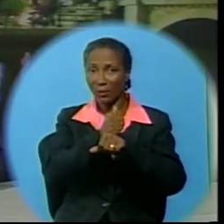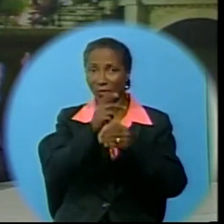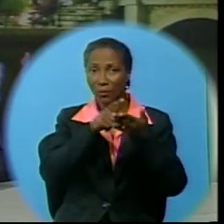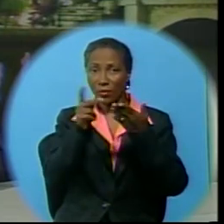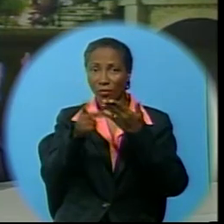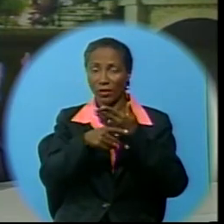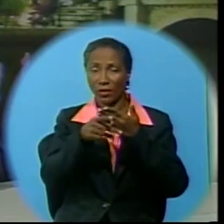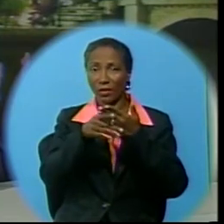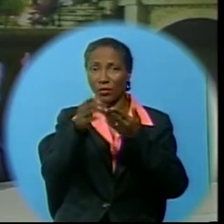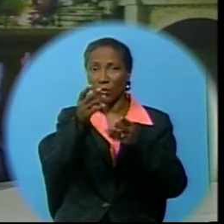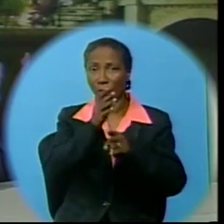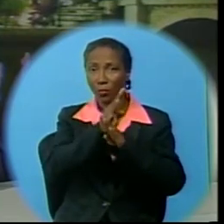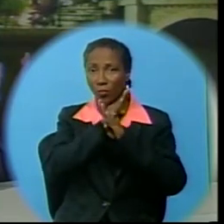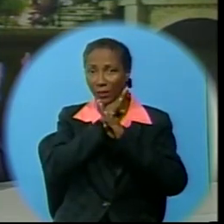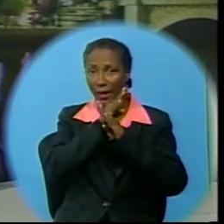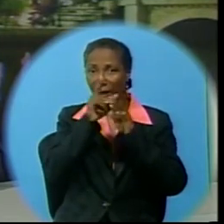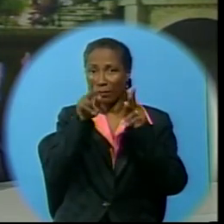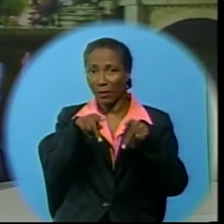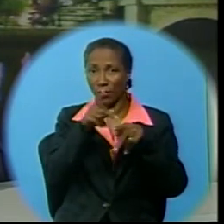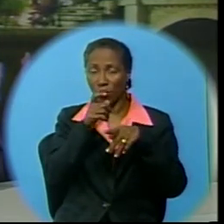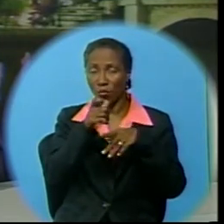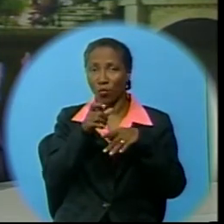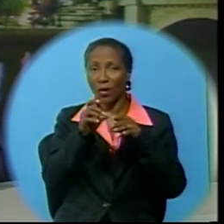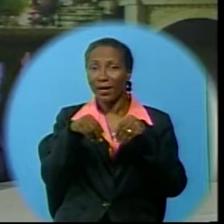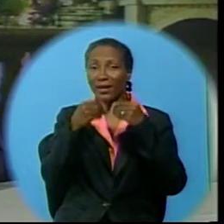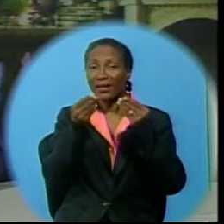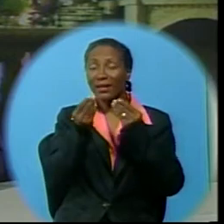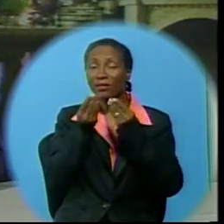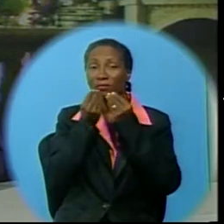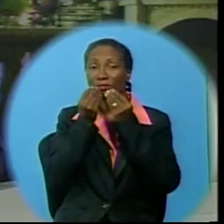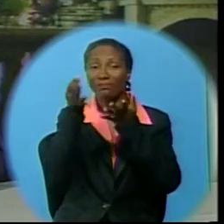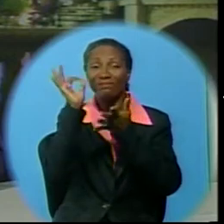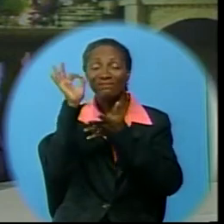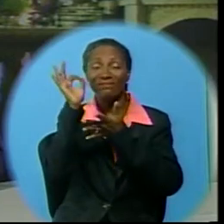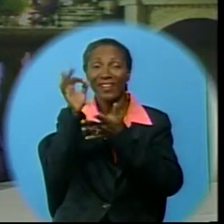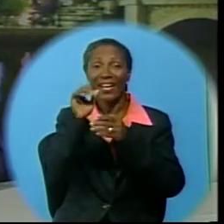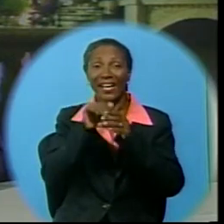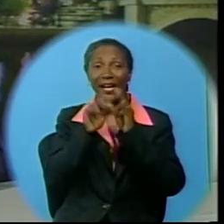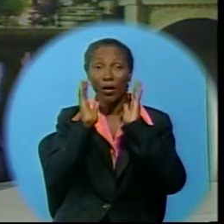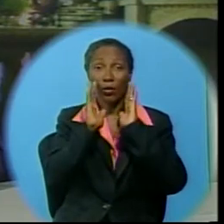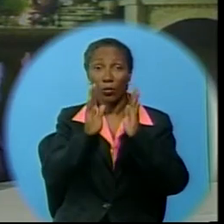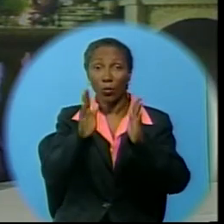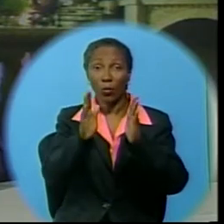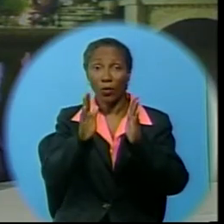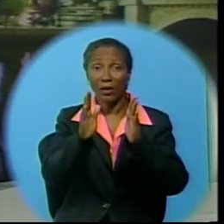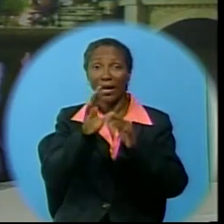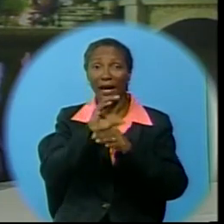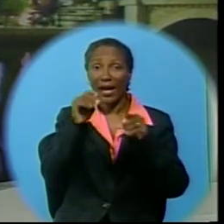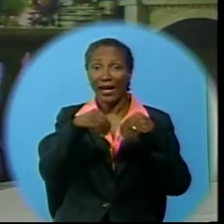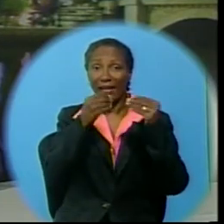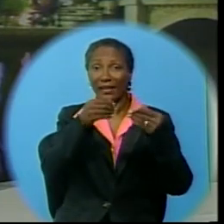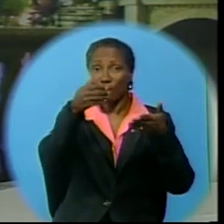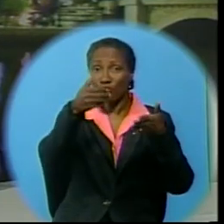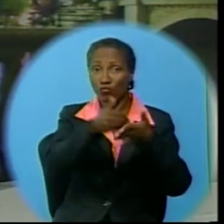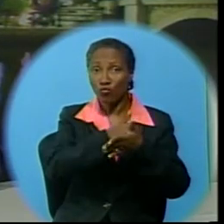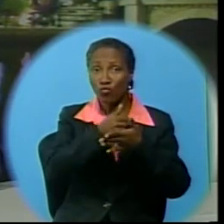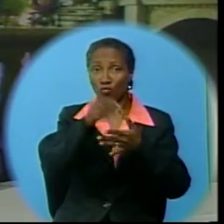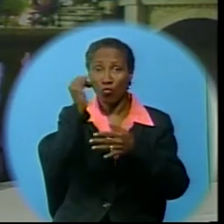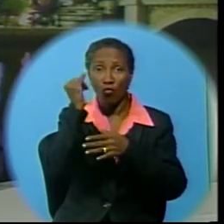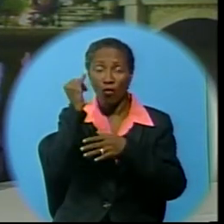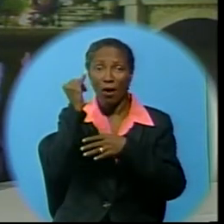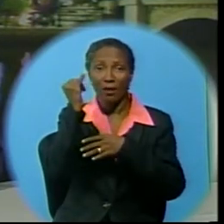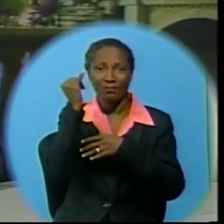protect witnesses who give evidence in Guyana's courts. He said the measures will include the provision of new identities and new housing